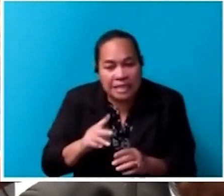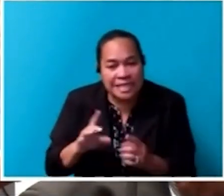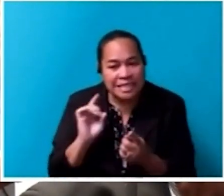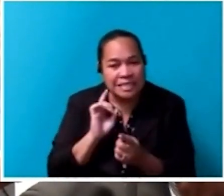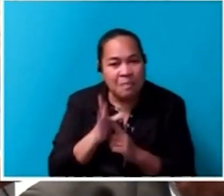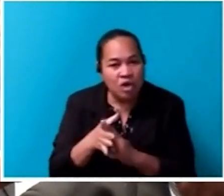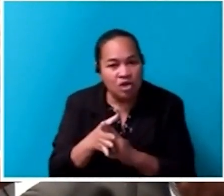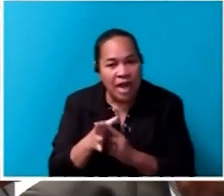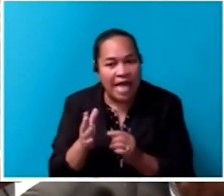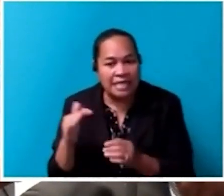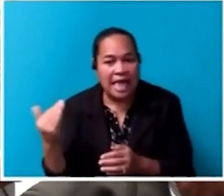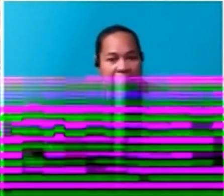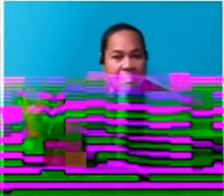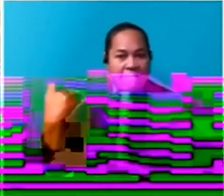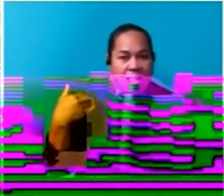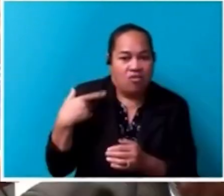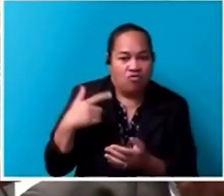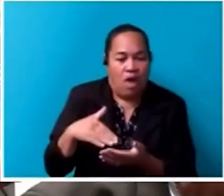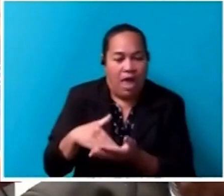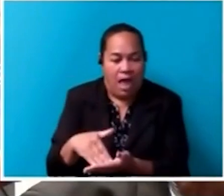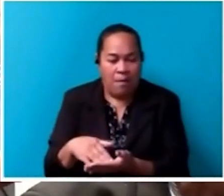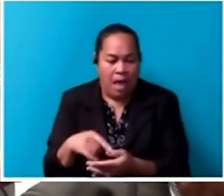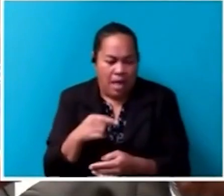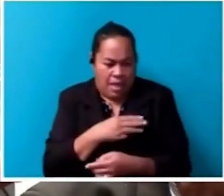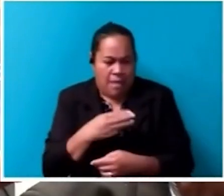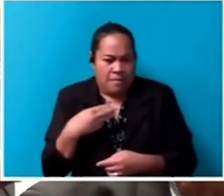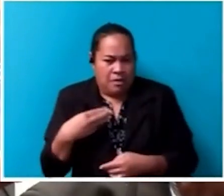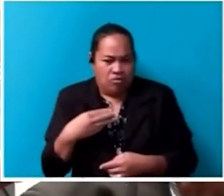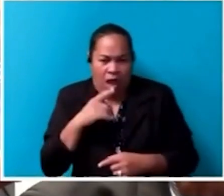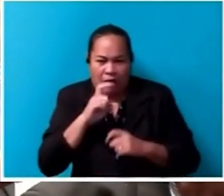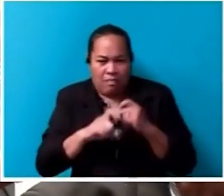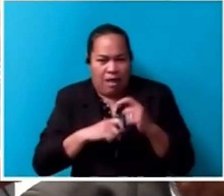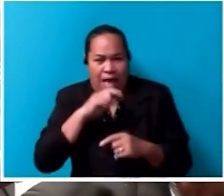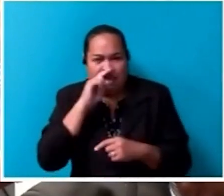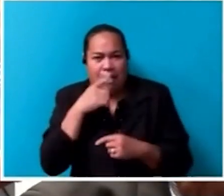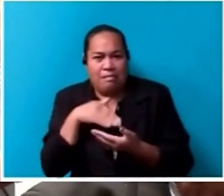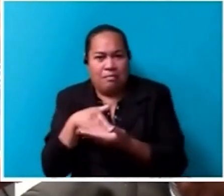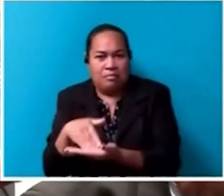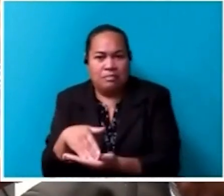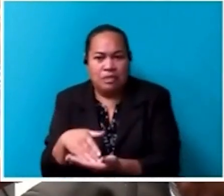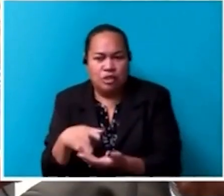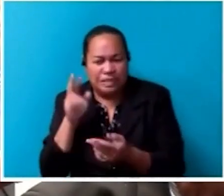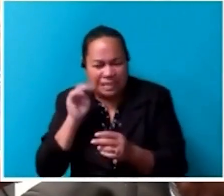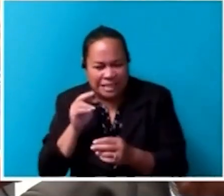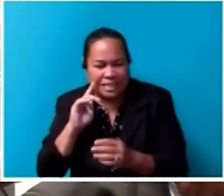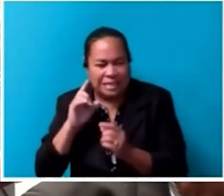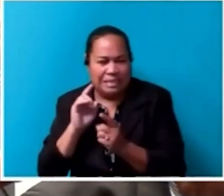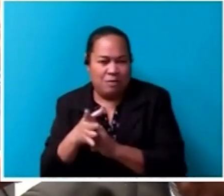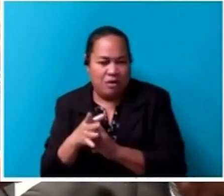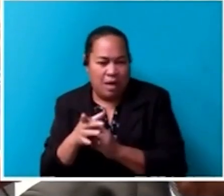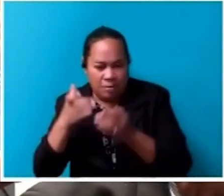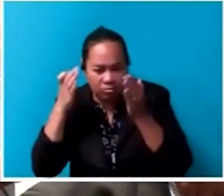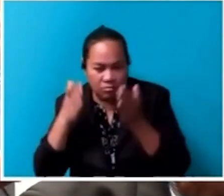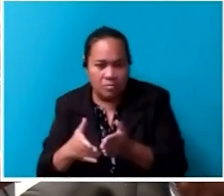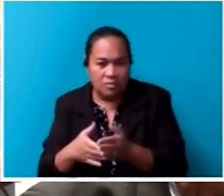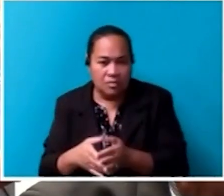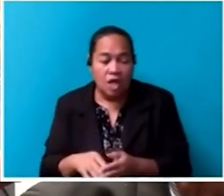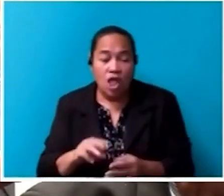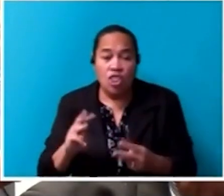specialized interventions beyond the ministry's current capacity. 3rd, family reunification